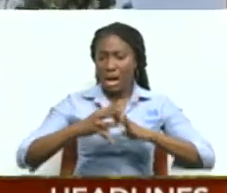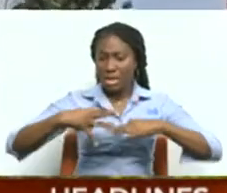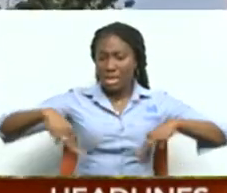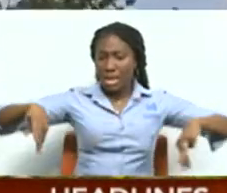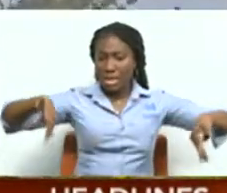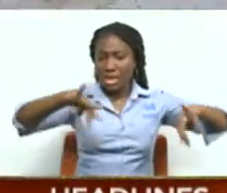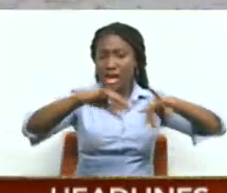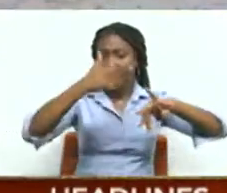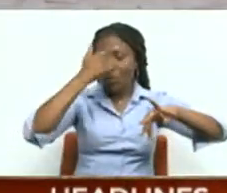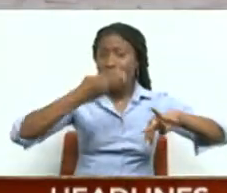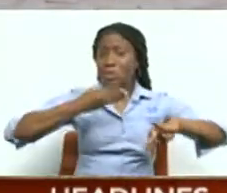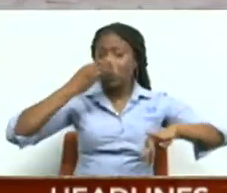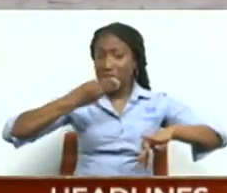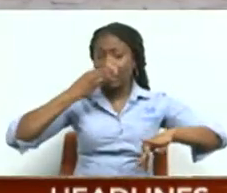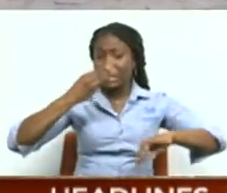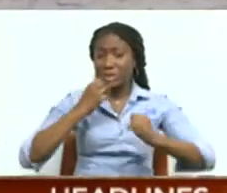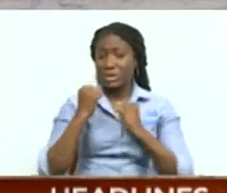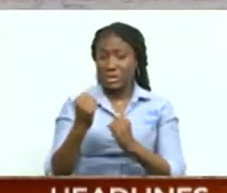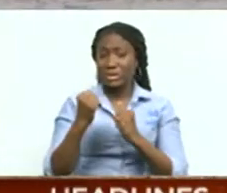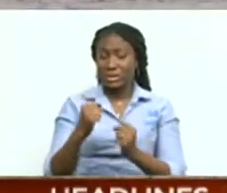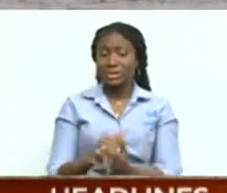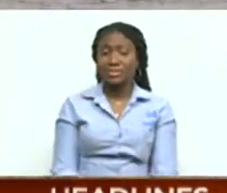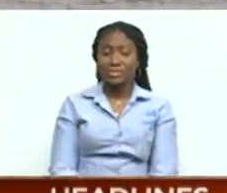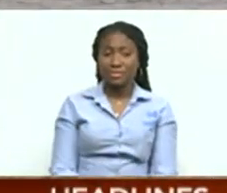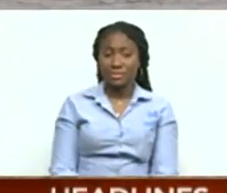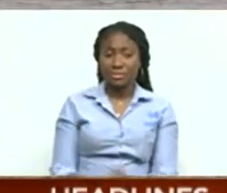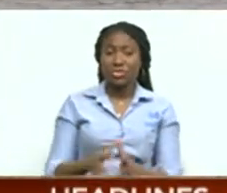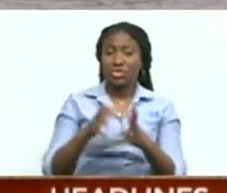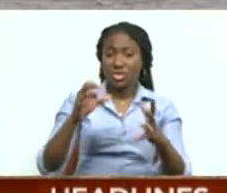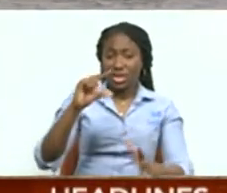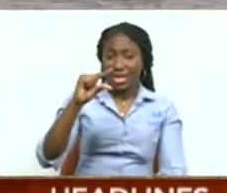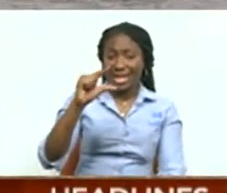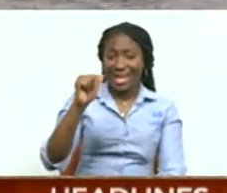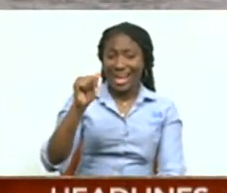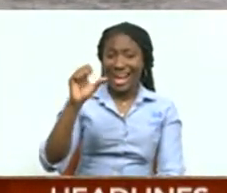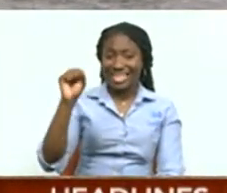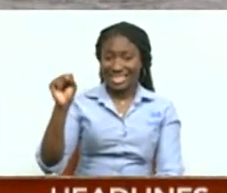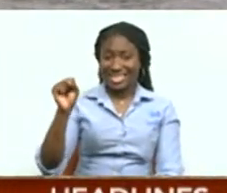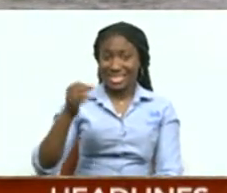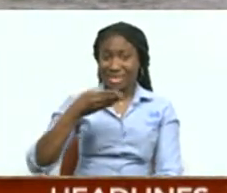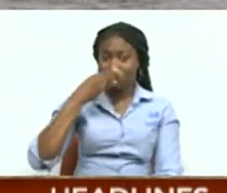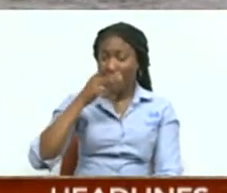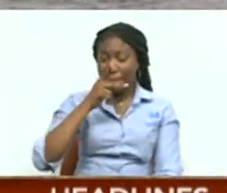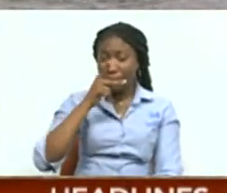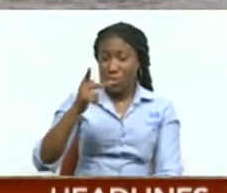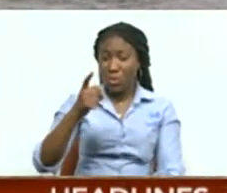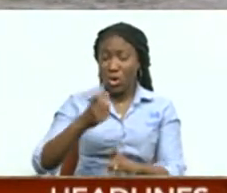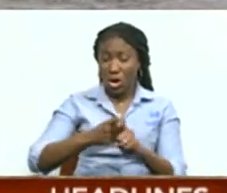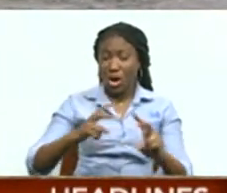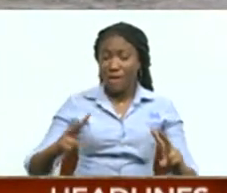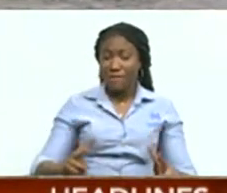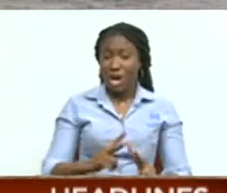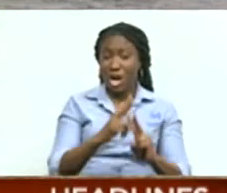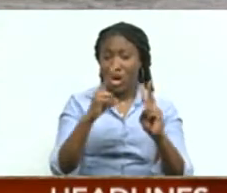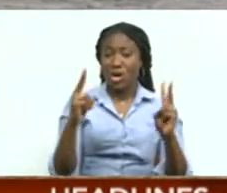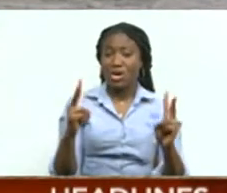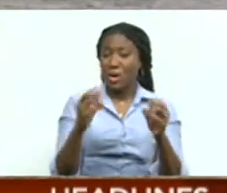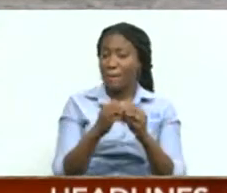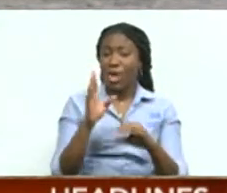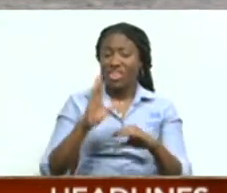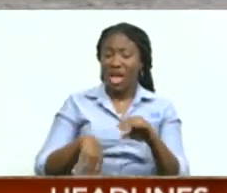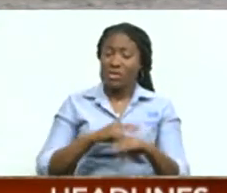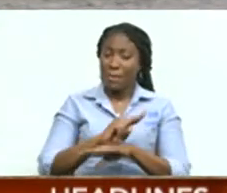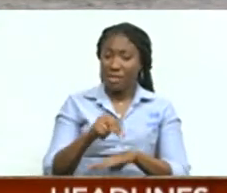fumes. Very noticeable amount of gas coming off from the mud volcano. This is more than normal, more